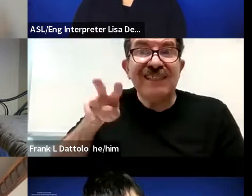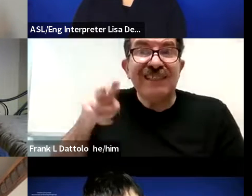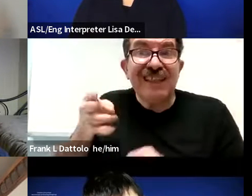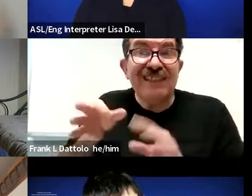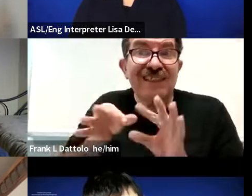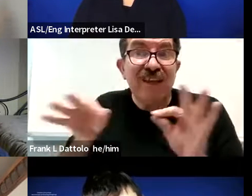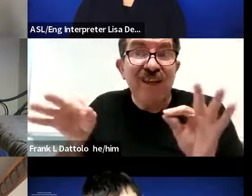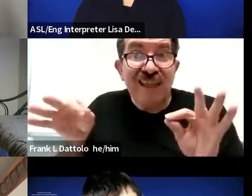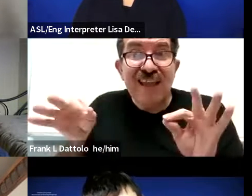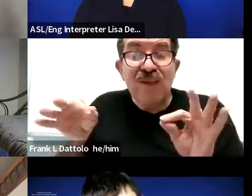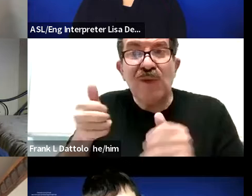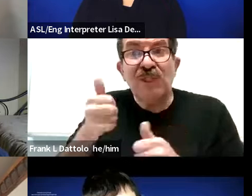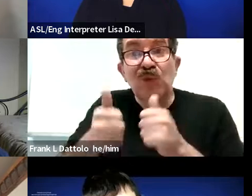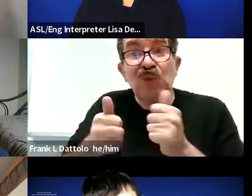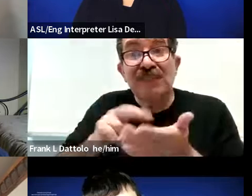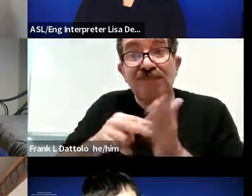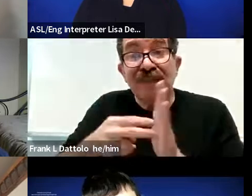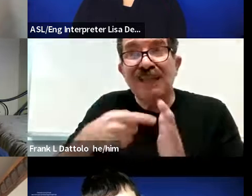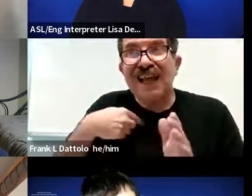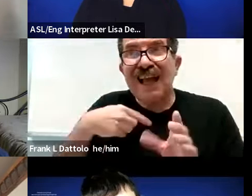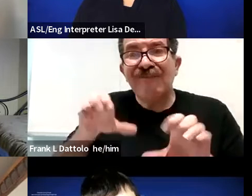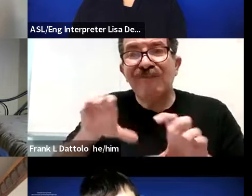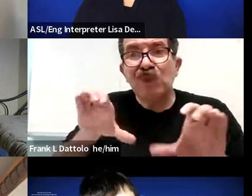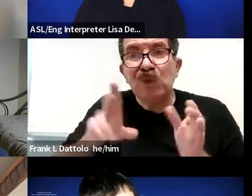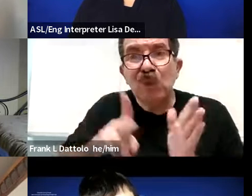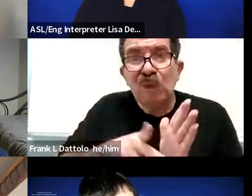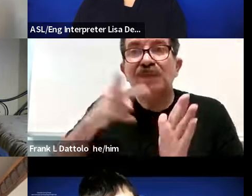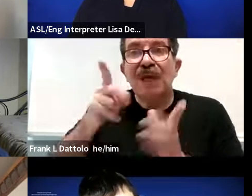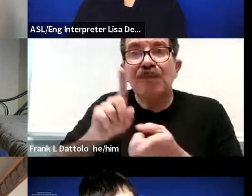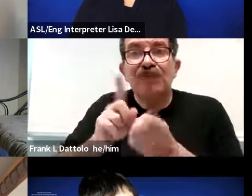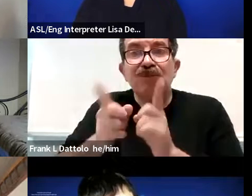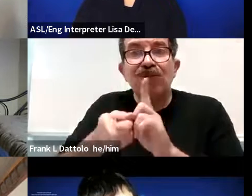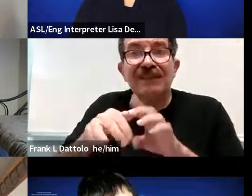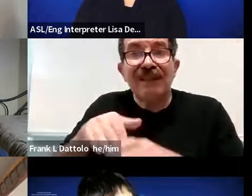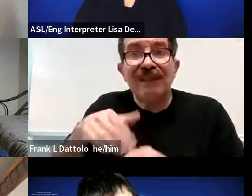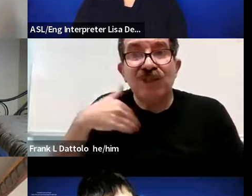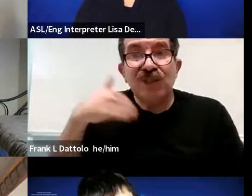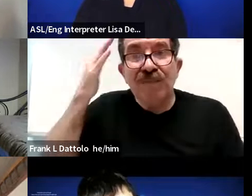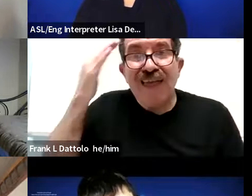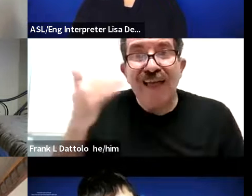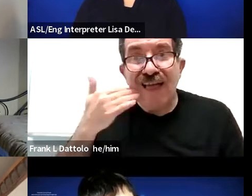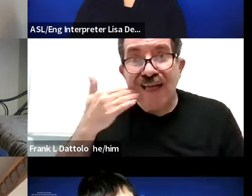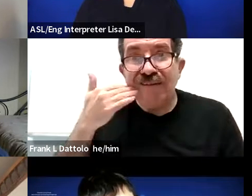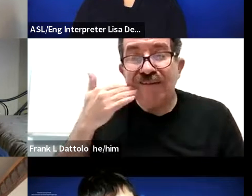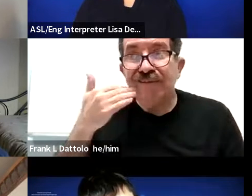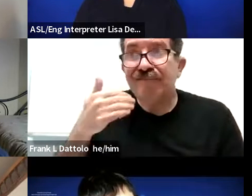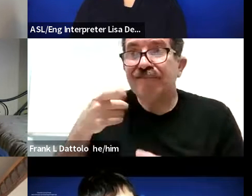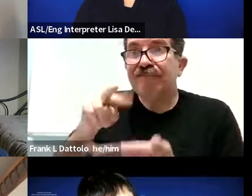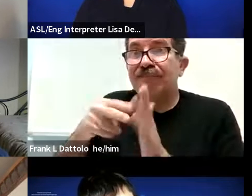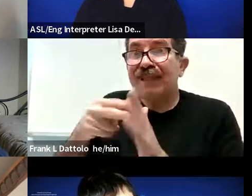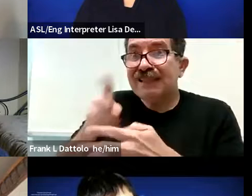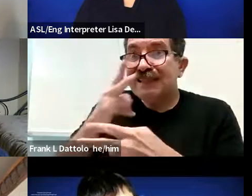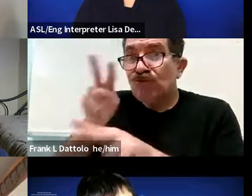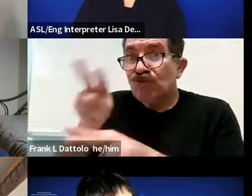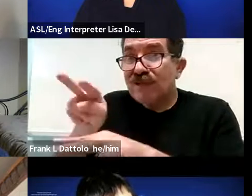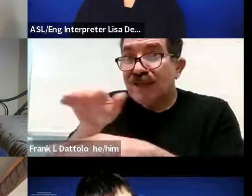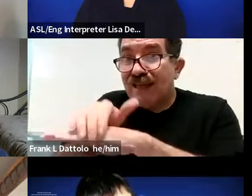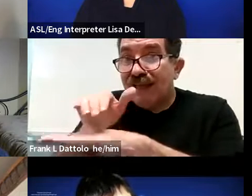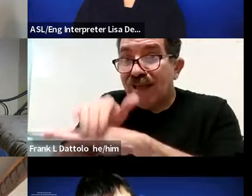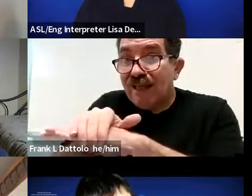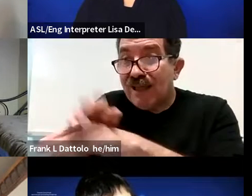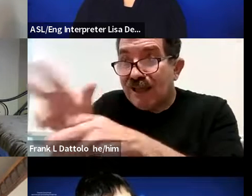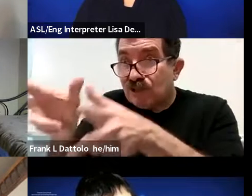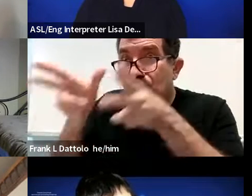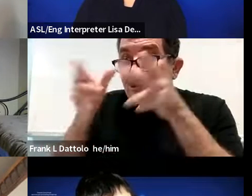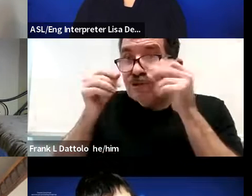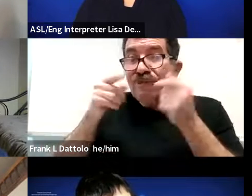Because ASL is my native language, therefore, if I'm watching something in captioning, it's almost like a double translation for